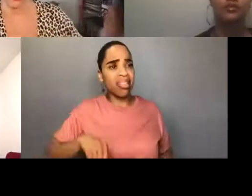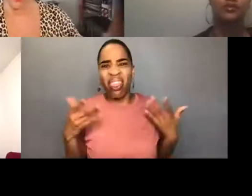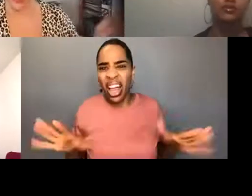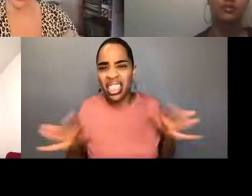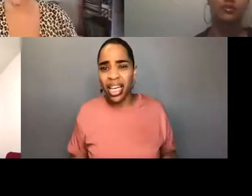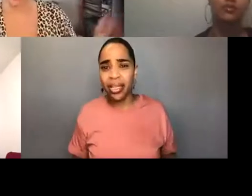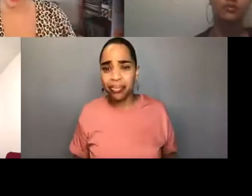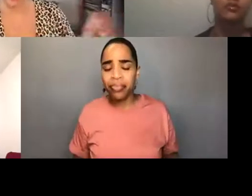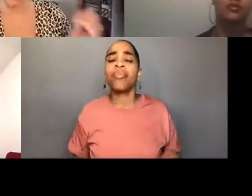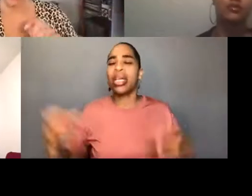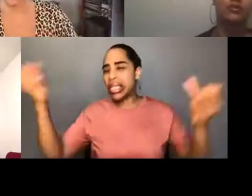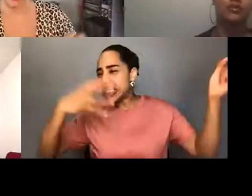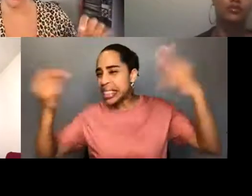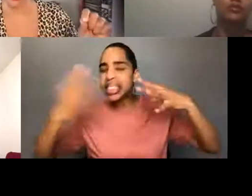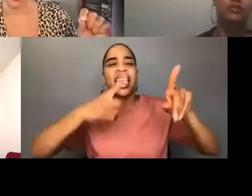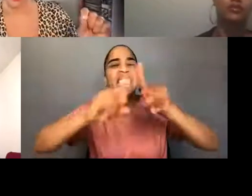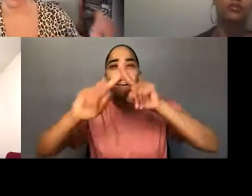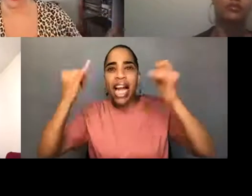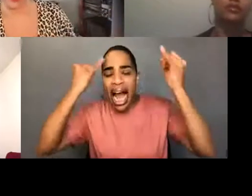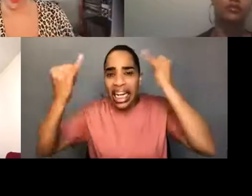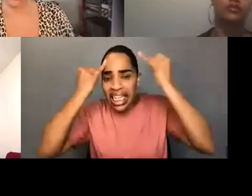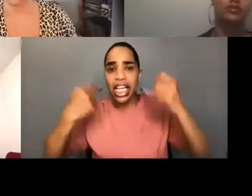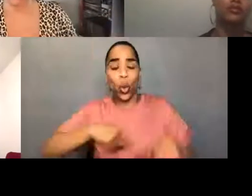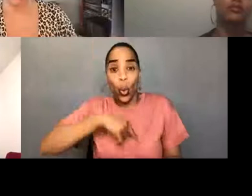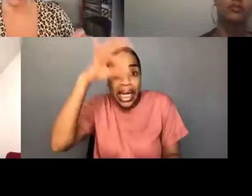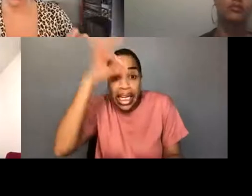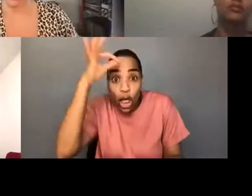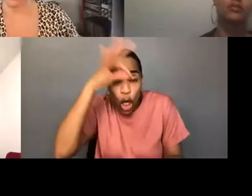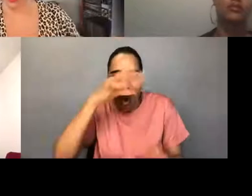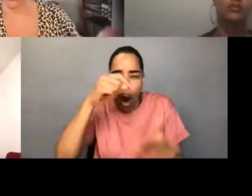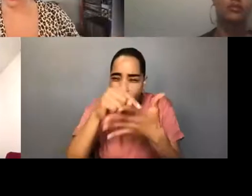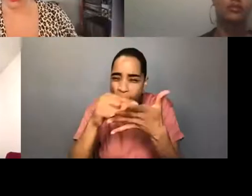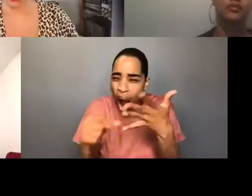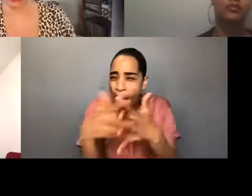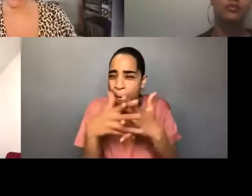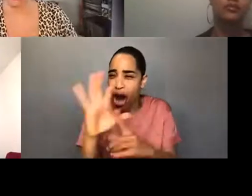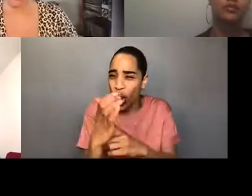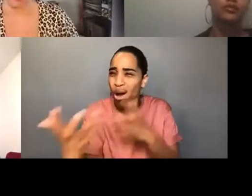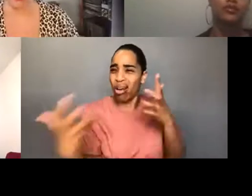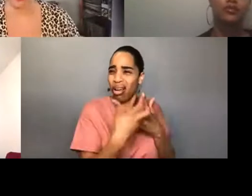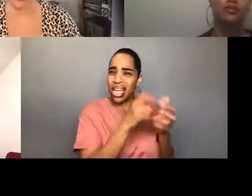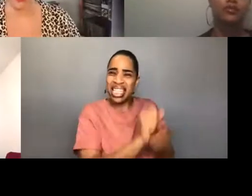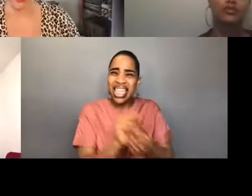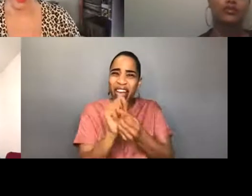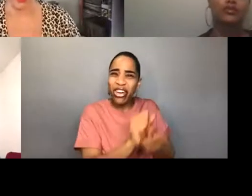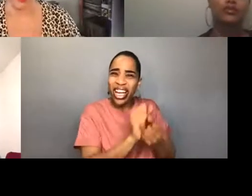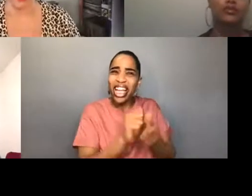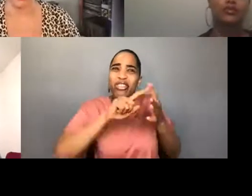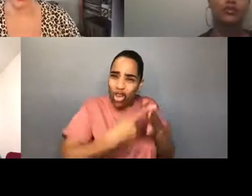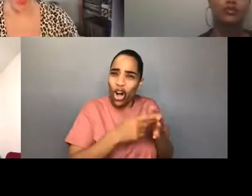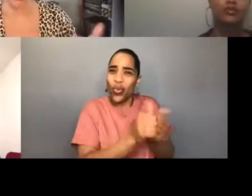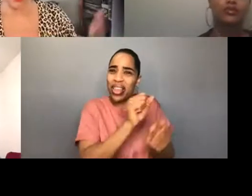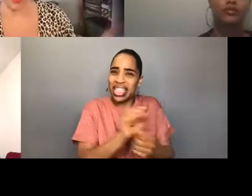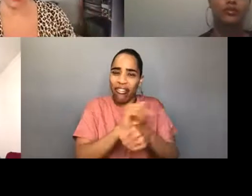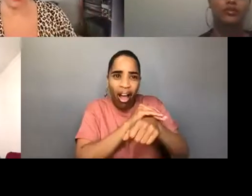wanted a bunch of ideas like that, where things that would be surprising to people, but that scholarship could show could be traced back to slavery.